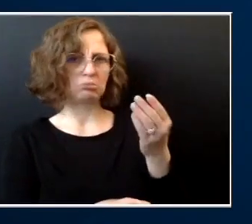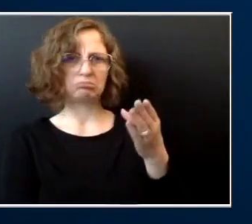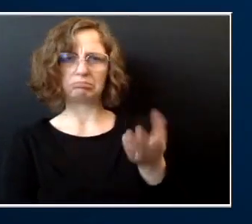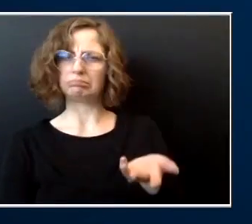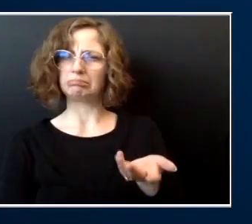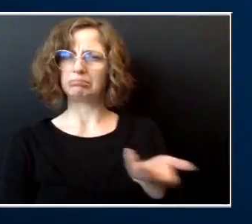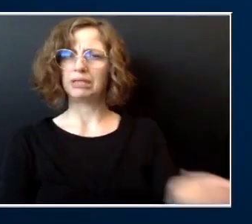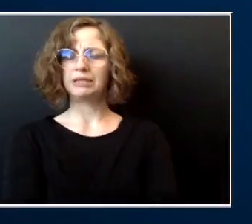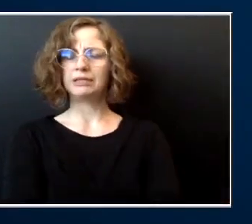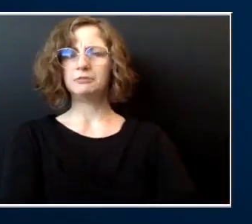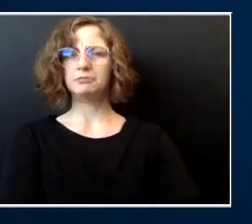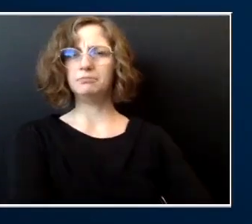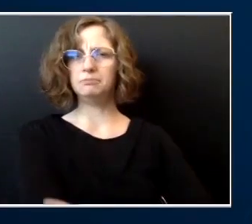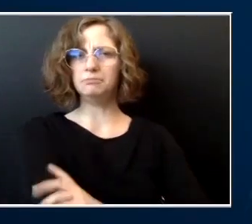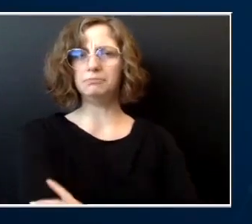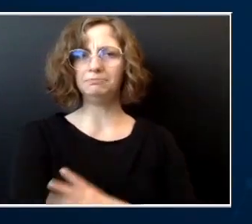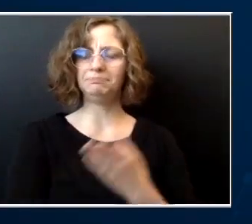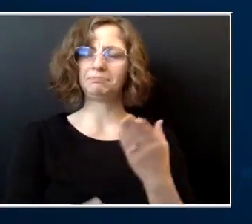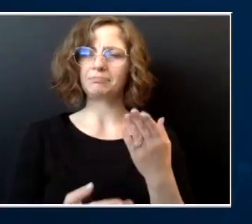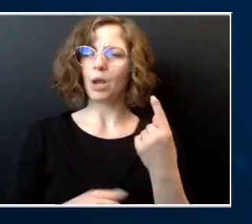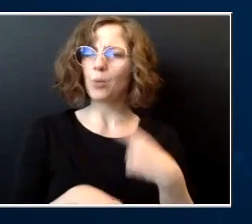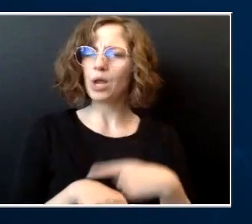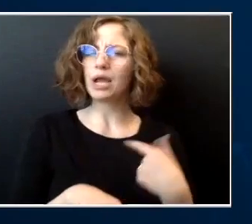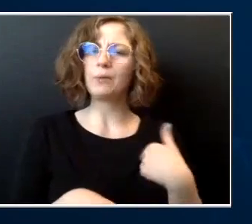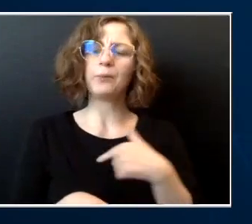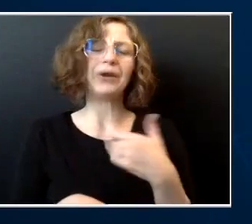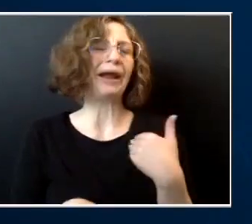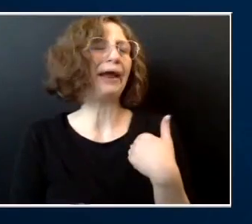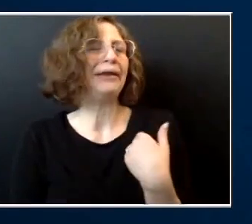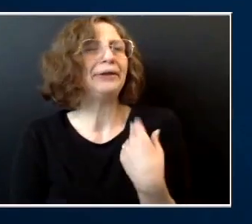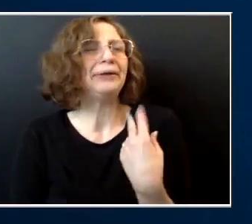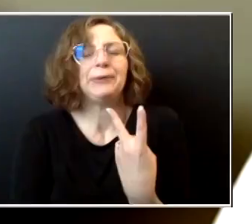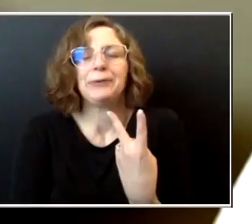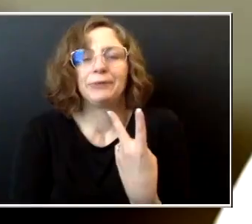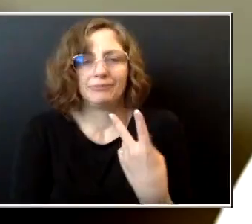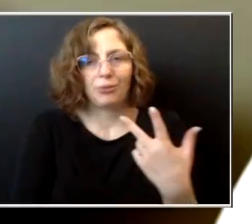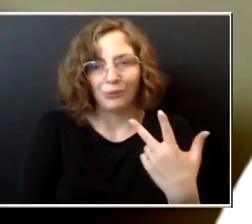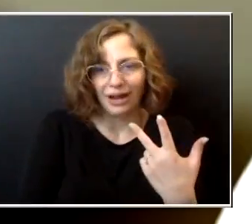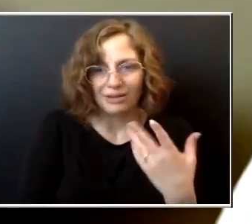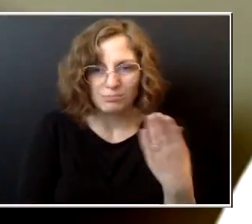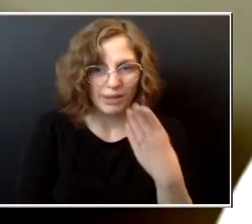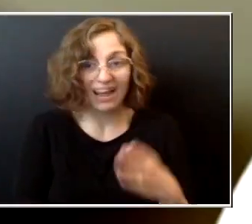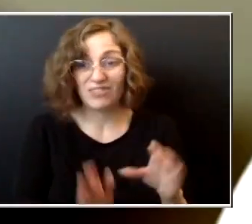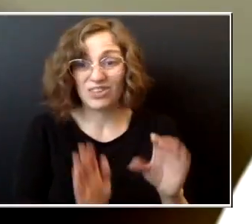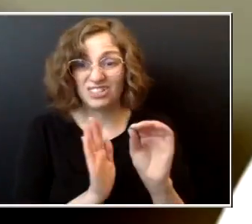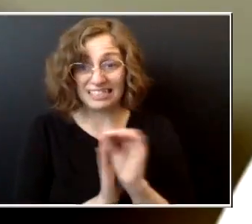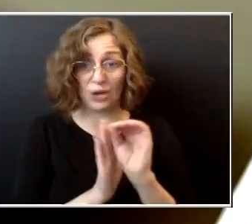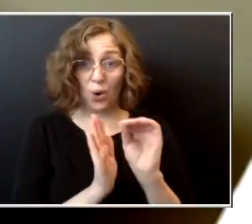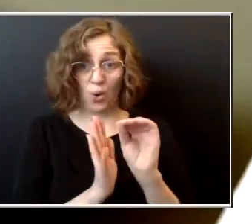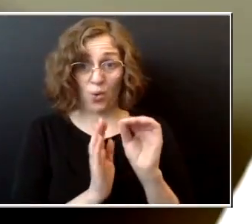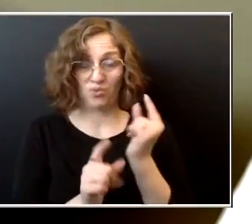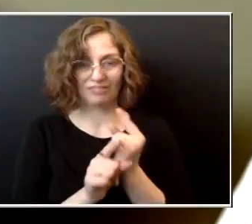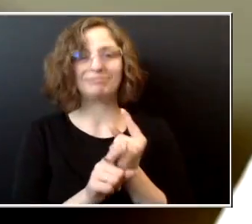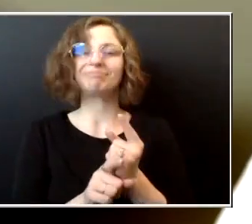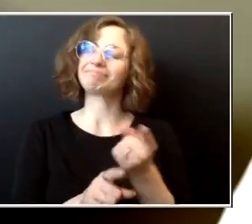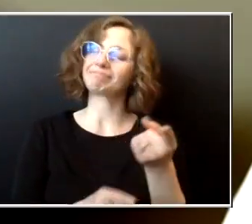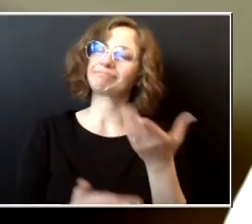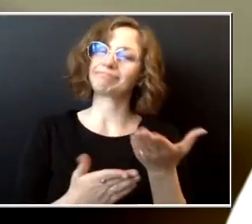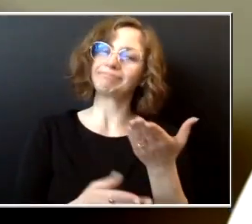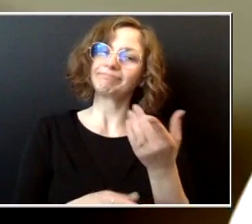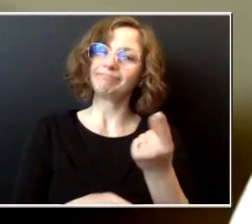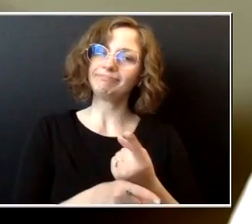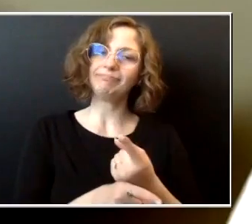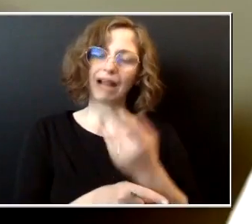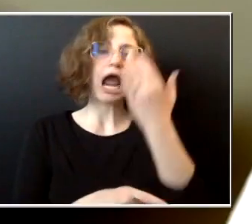spring. We got down to 2 or 3, but we've not been to 0. Yeah, you're probably right. I know it's definitely down to those